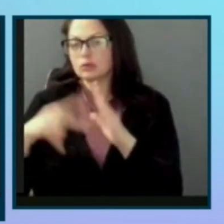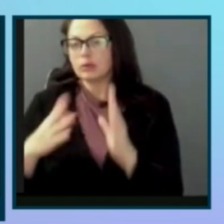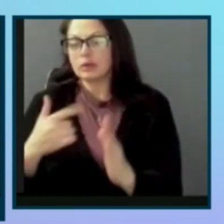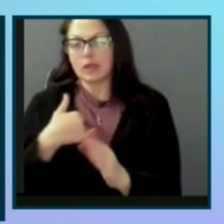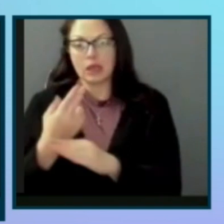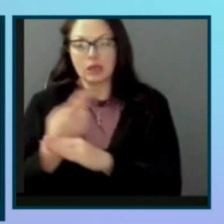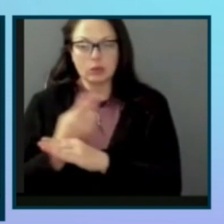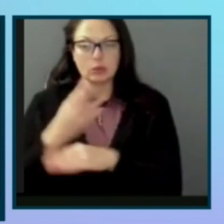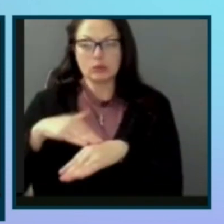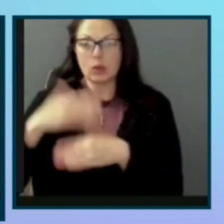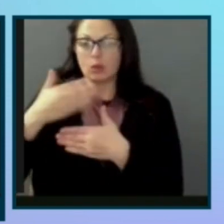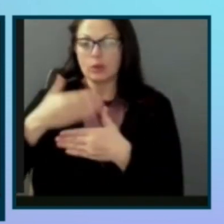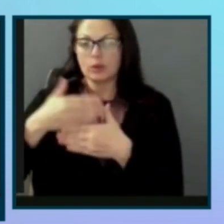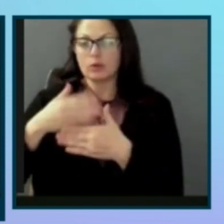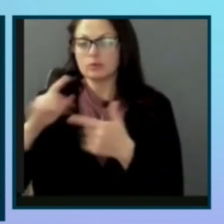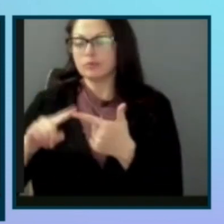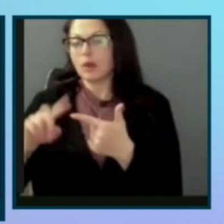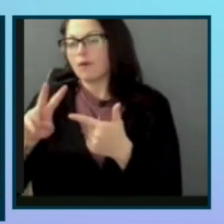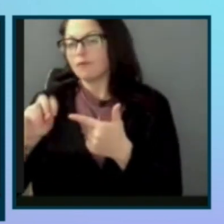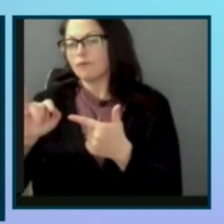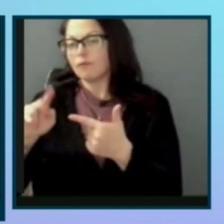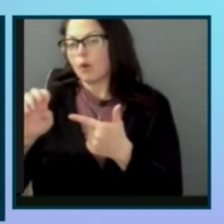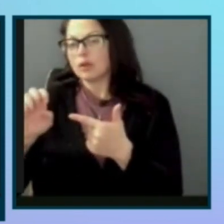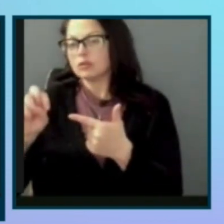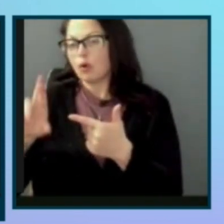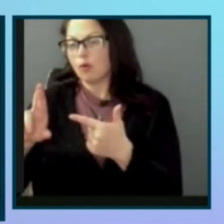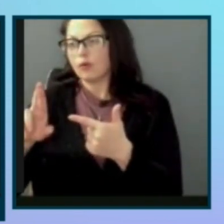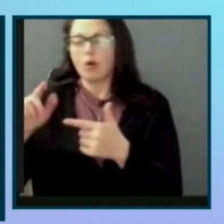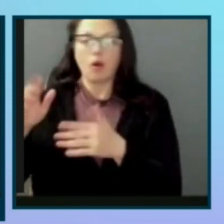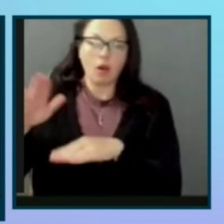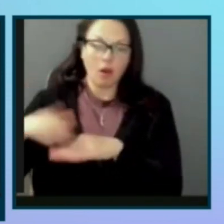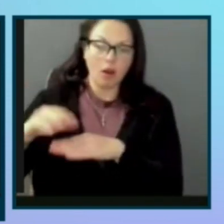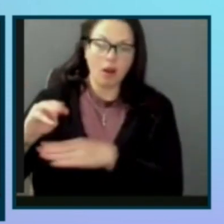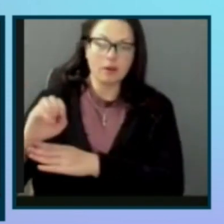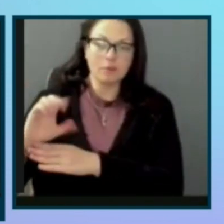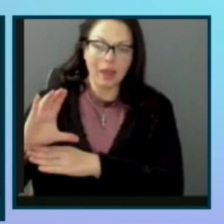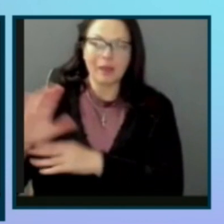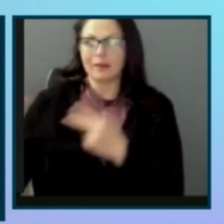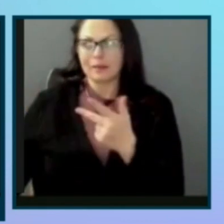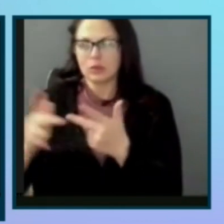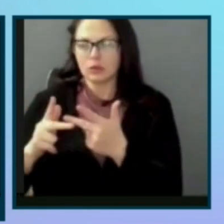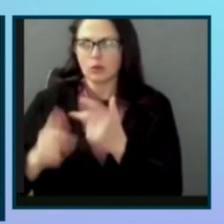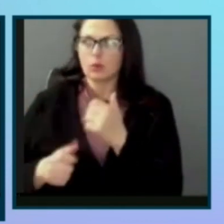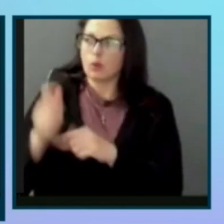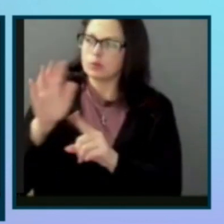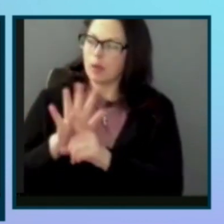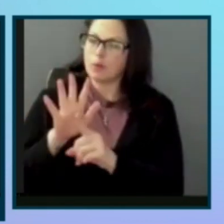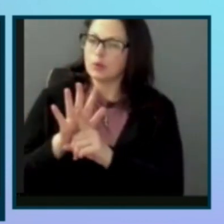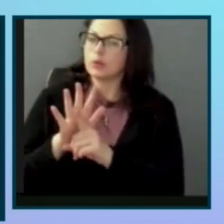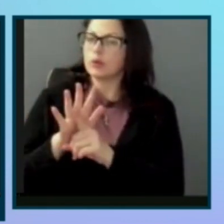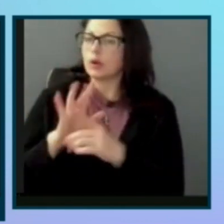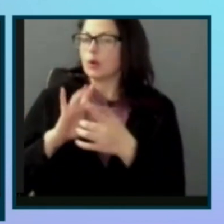There's also VoiceOver on Mac, which would be the third most popular screen reader, according to studies that